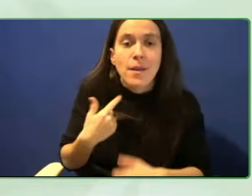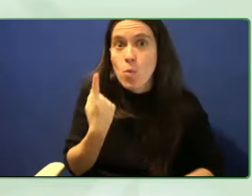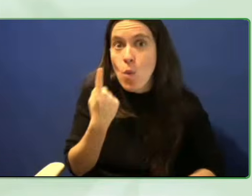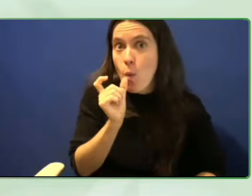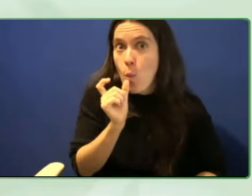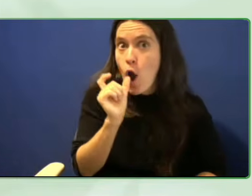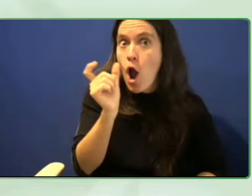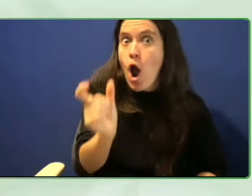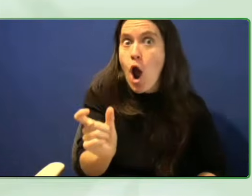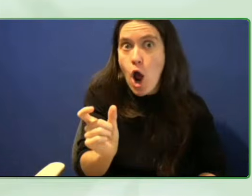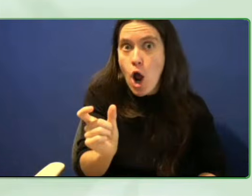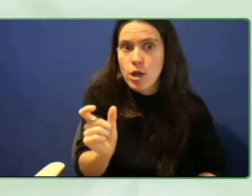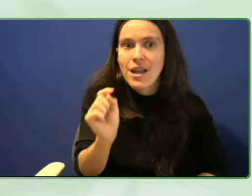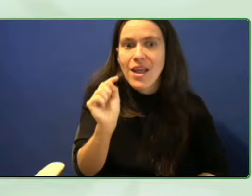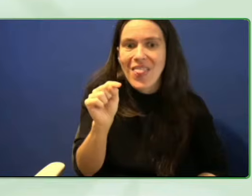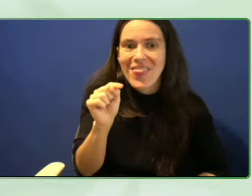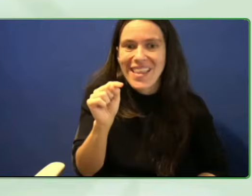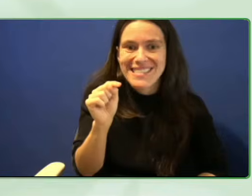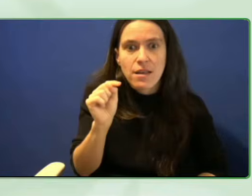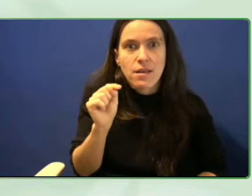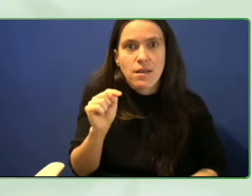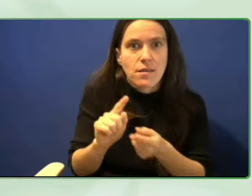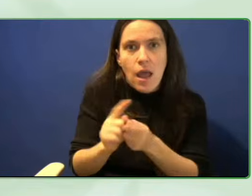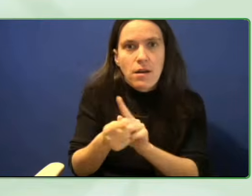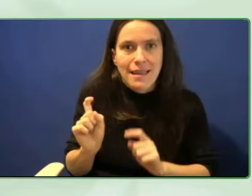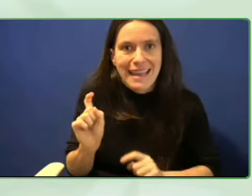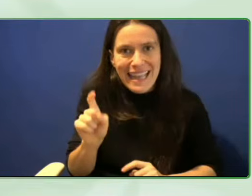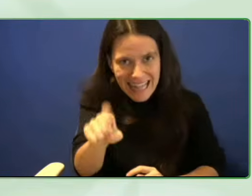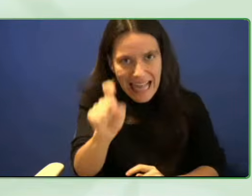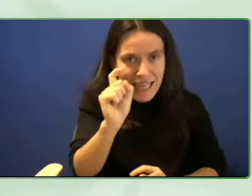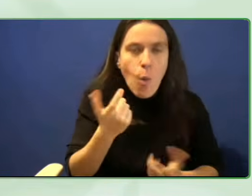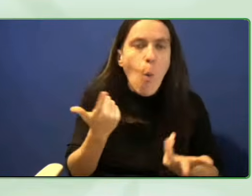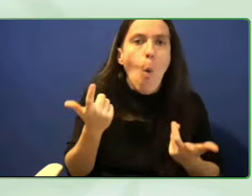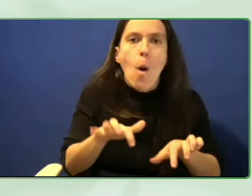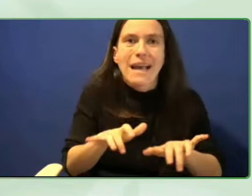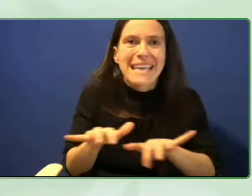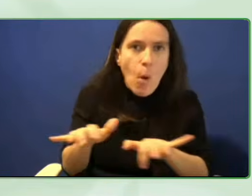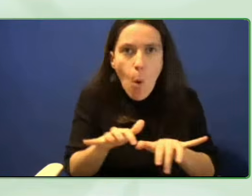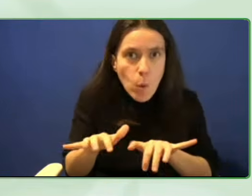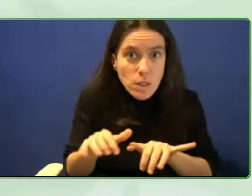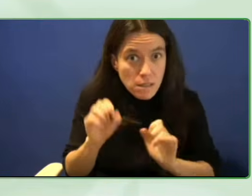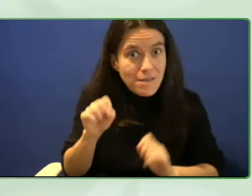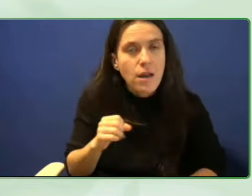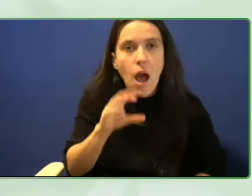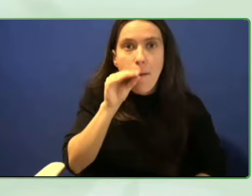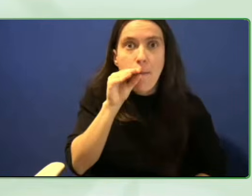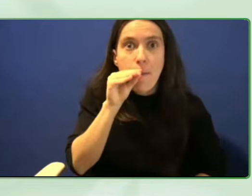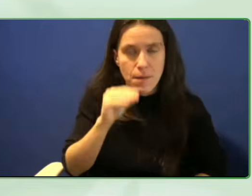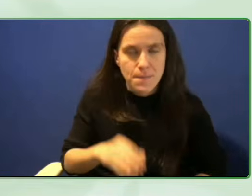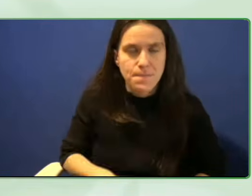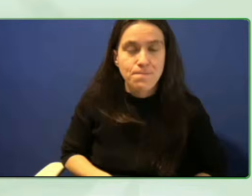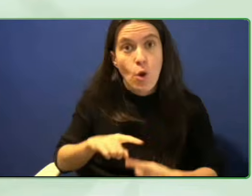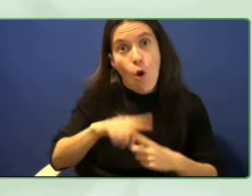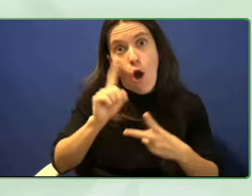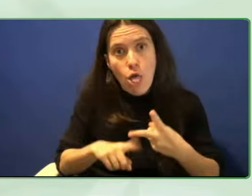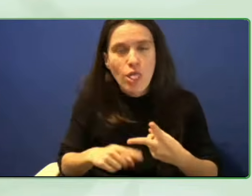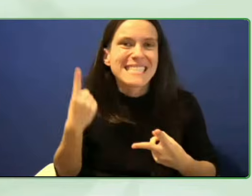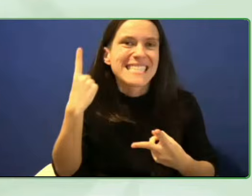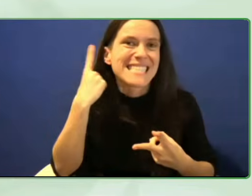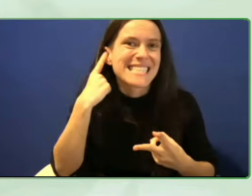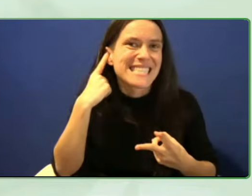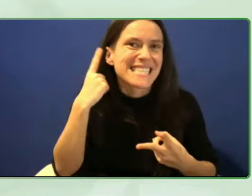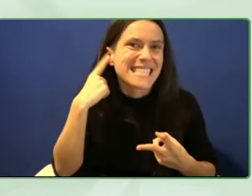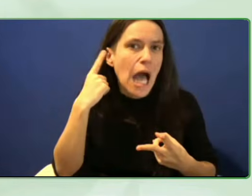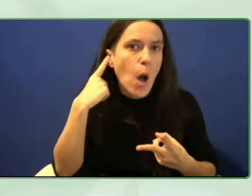can spit out a keyboard command or mouse click. The next step to that was actually sound recognition. So again, locally on